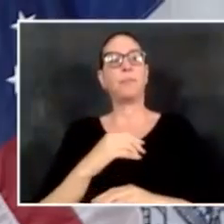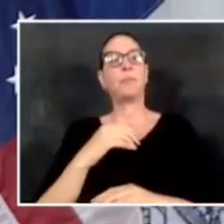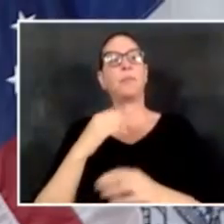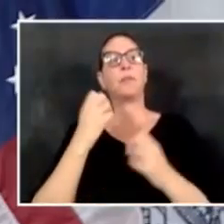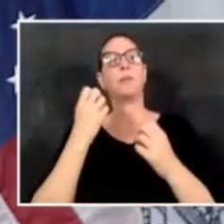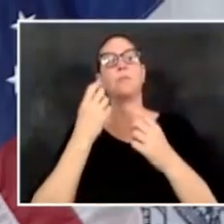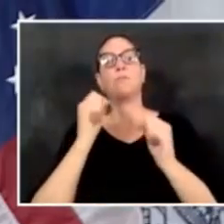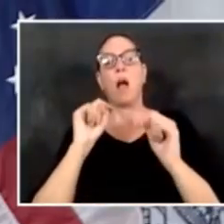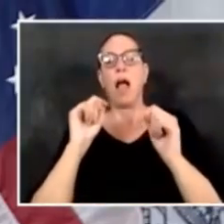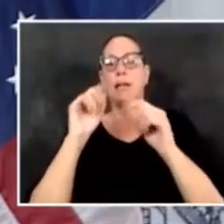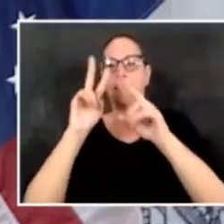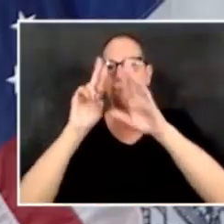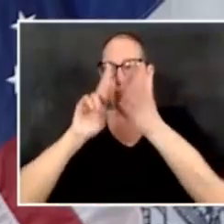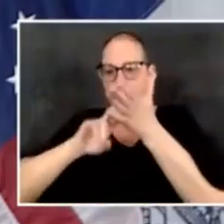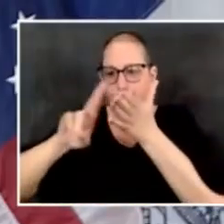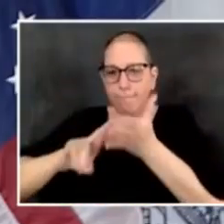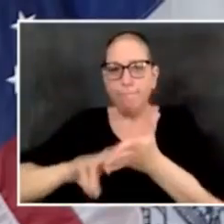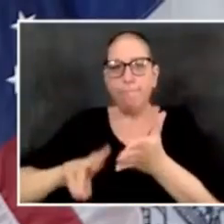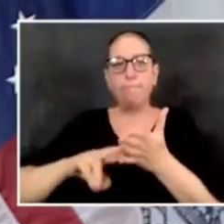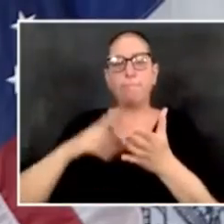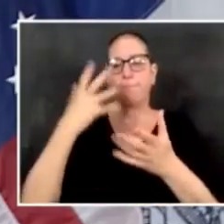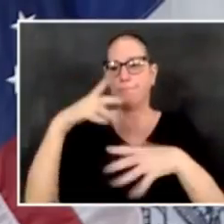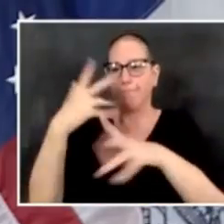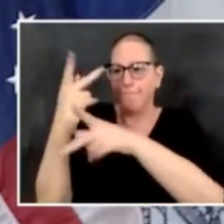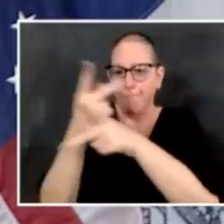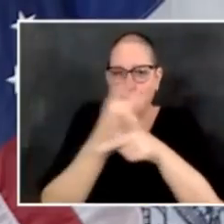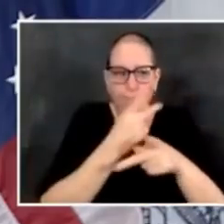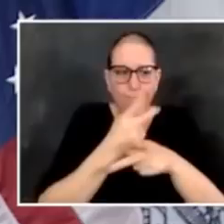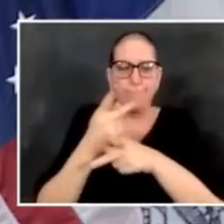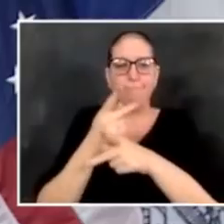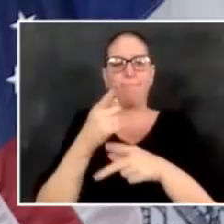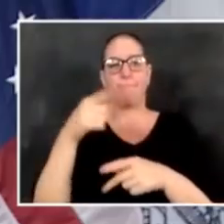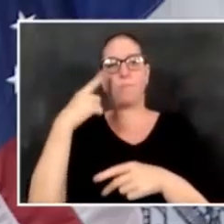experience in intensive care for a whole range of similar types of diseases like